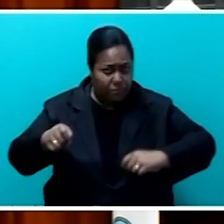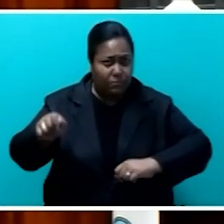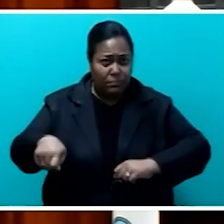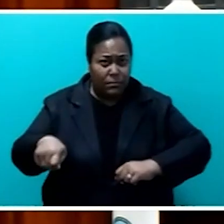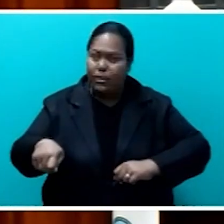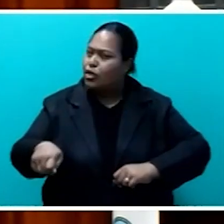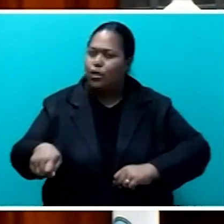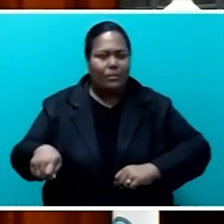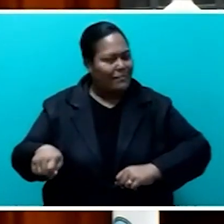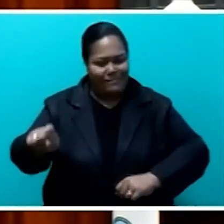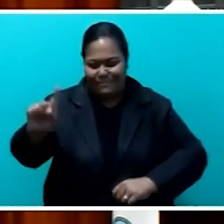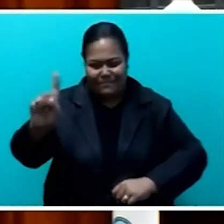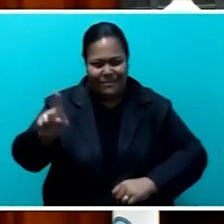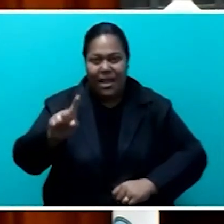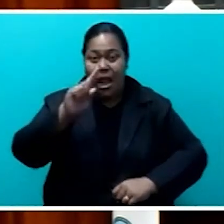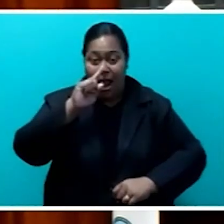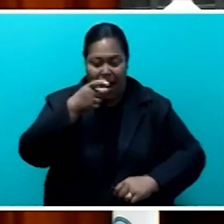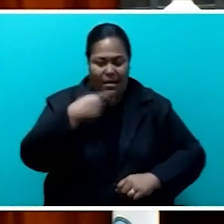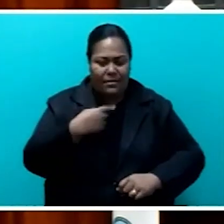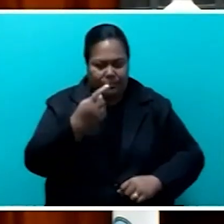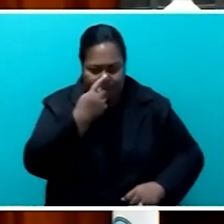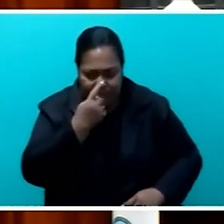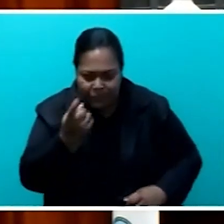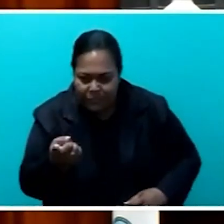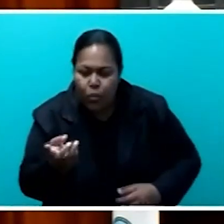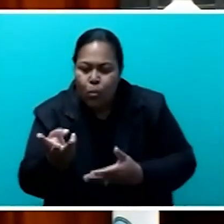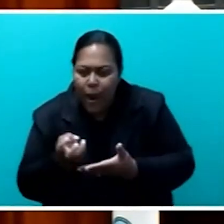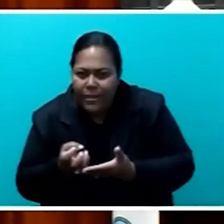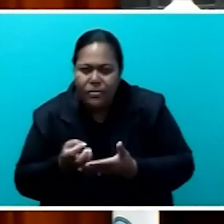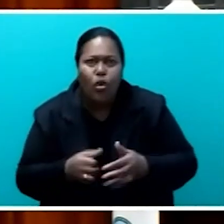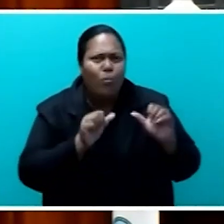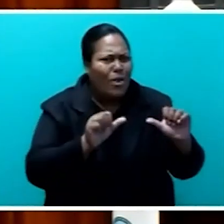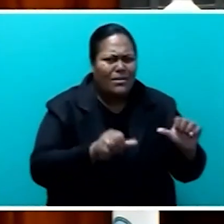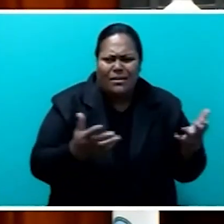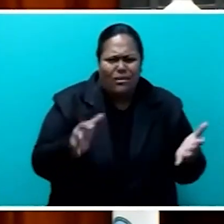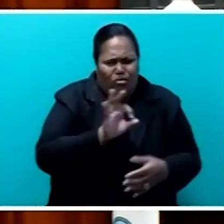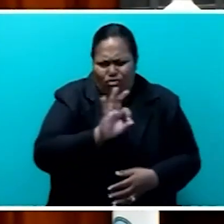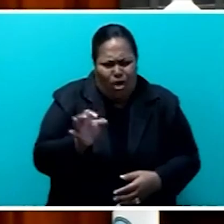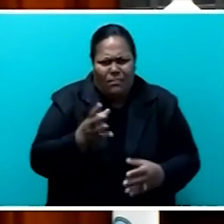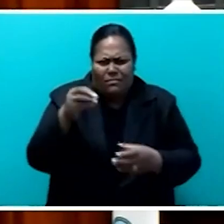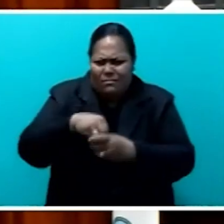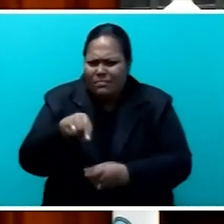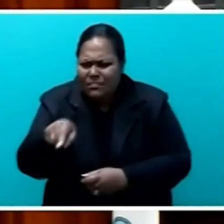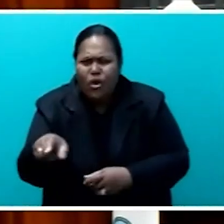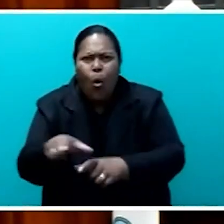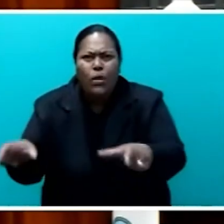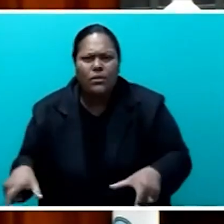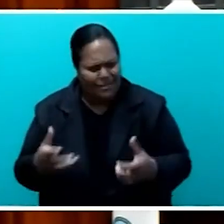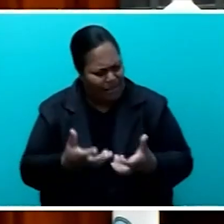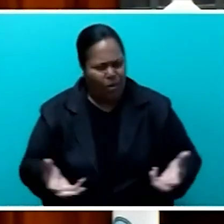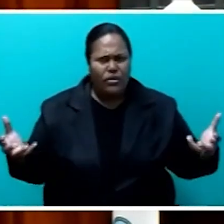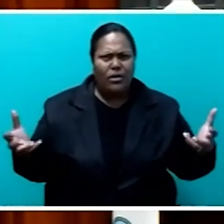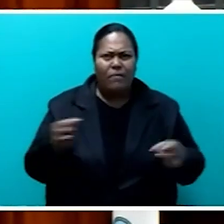and should not determine the salary and benefits of the head of the judiciary. And this